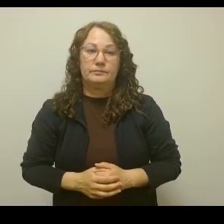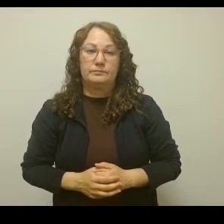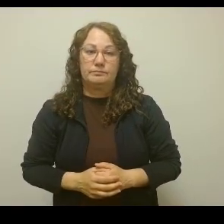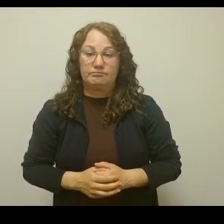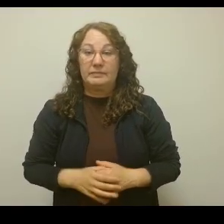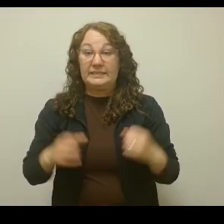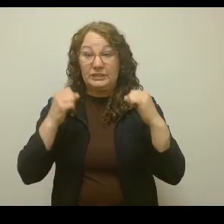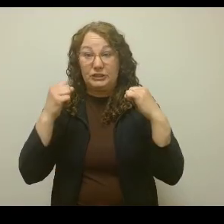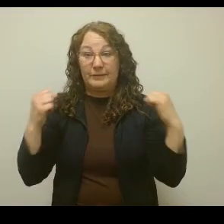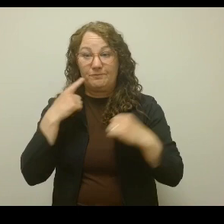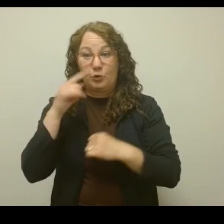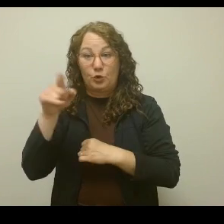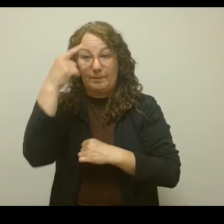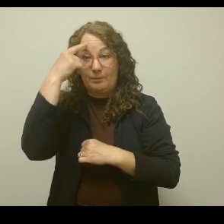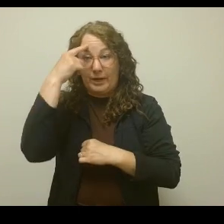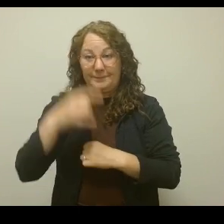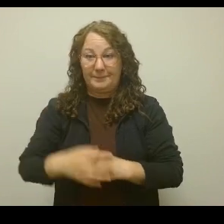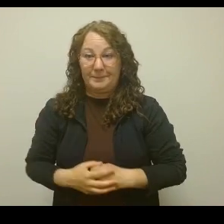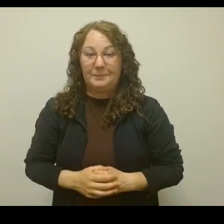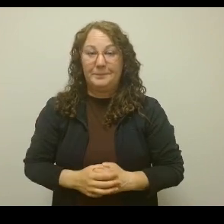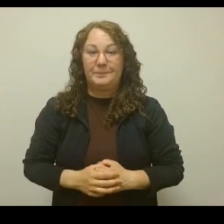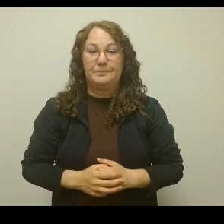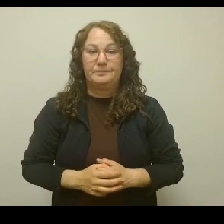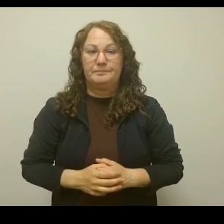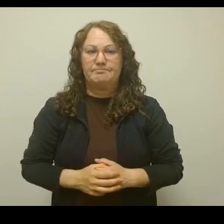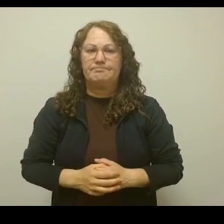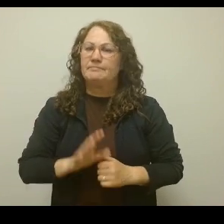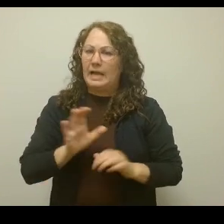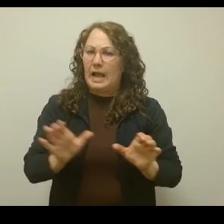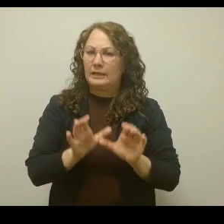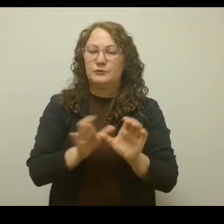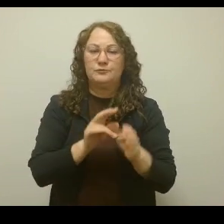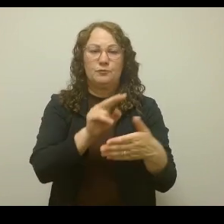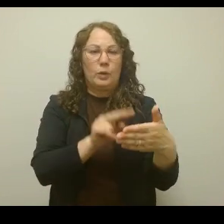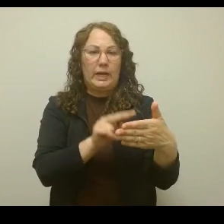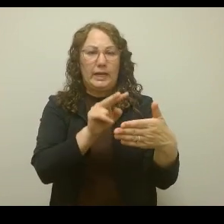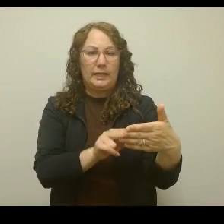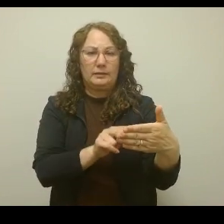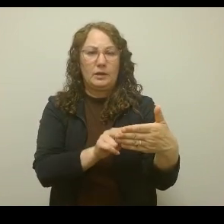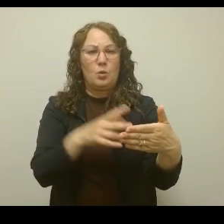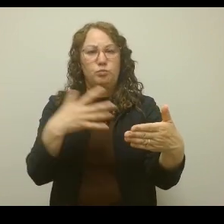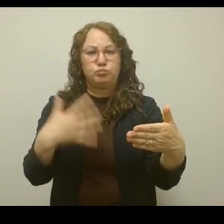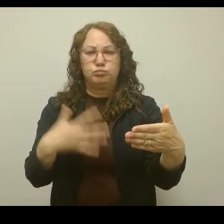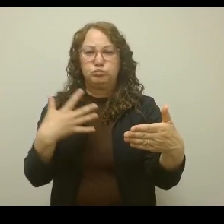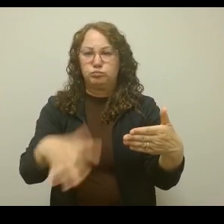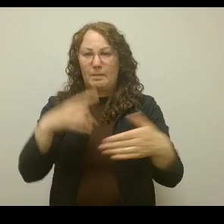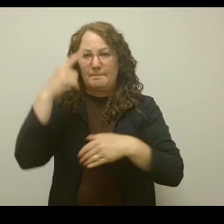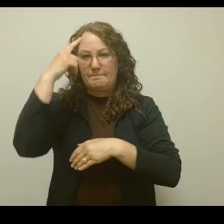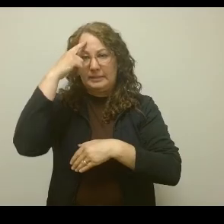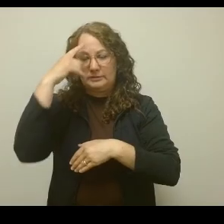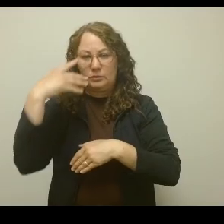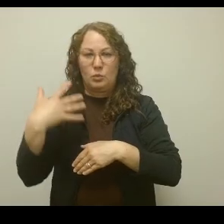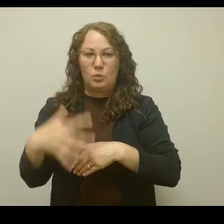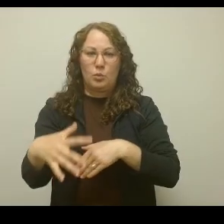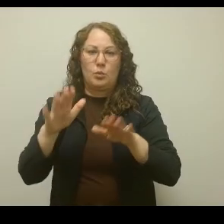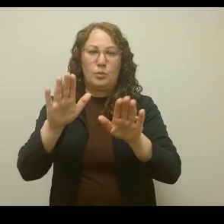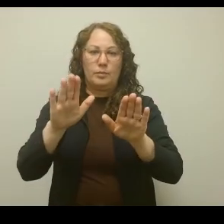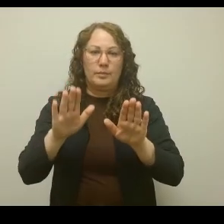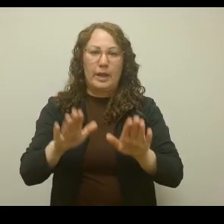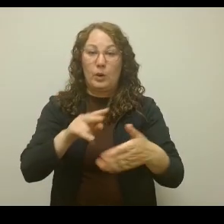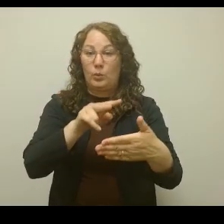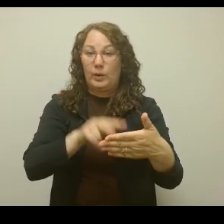It's a gym for your brain. The act of reading is a remarkable mental feat, and